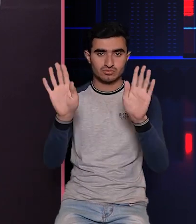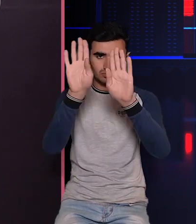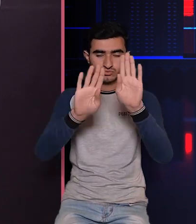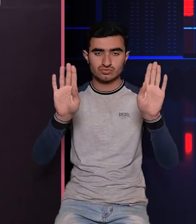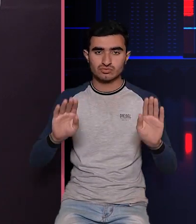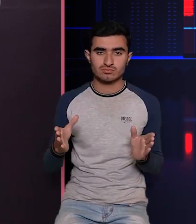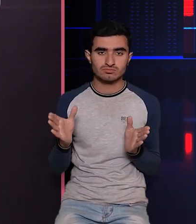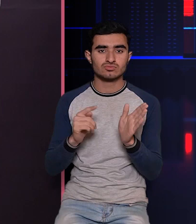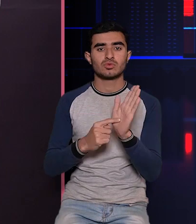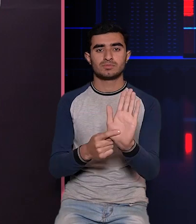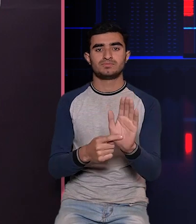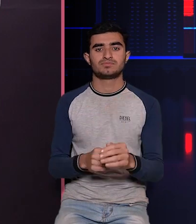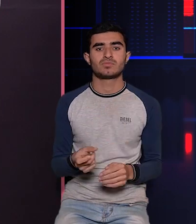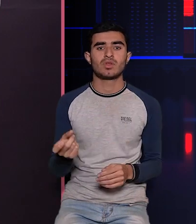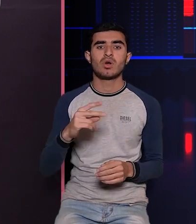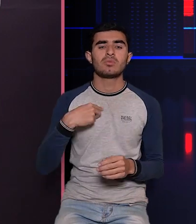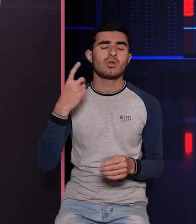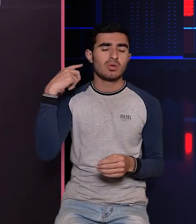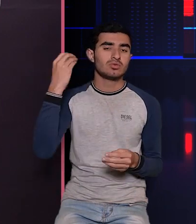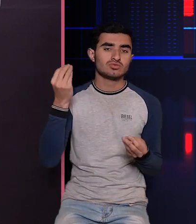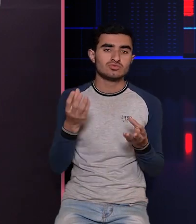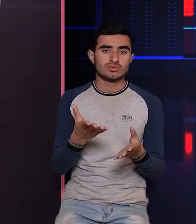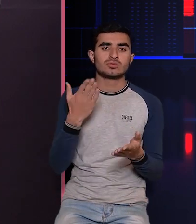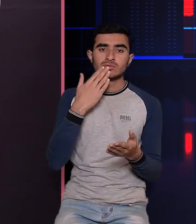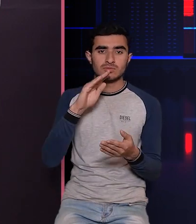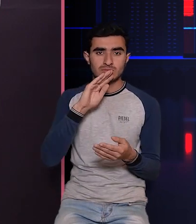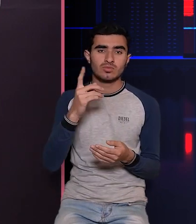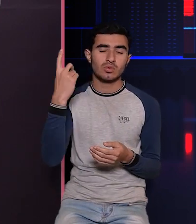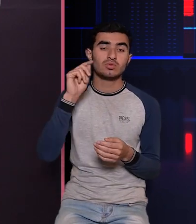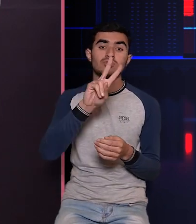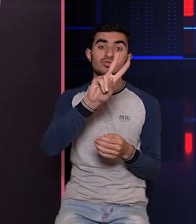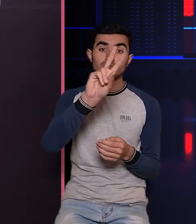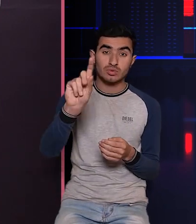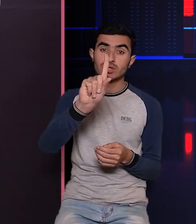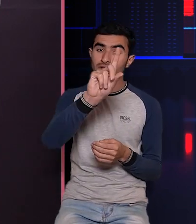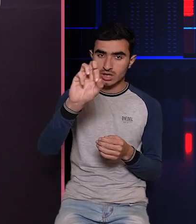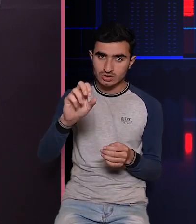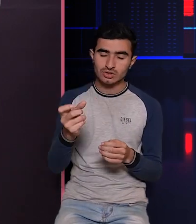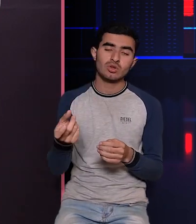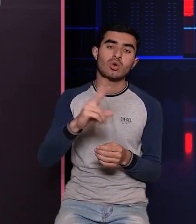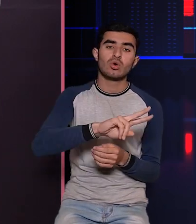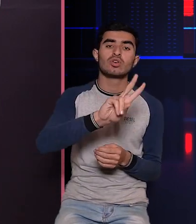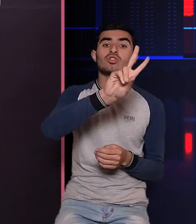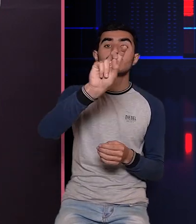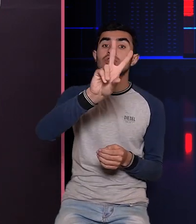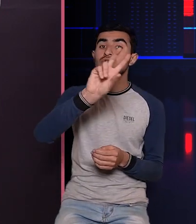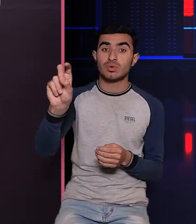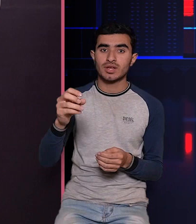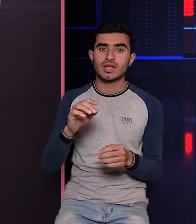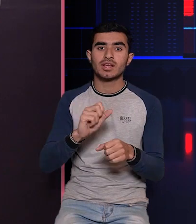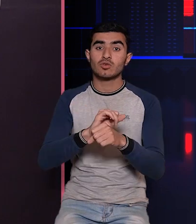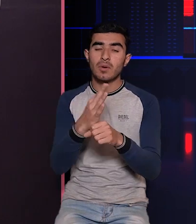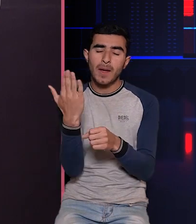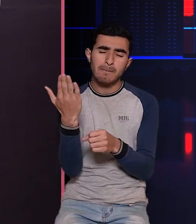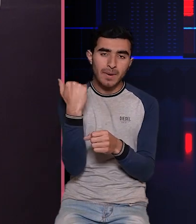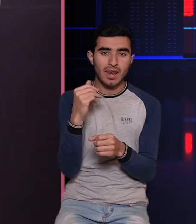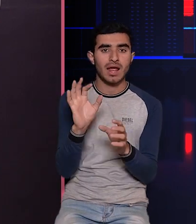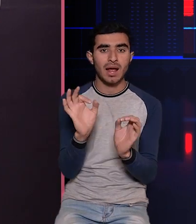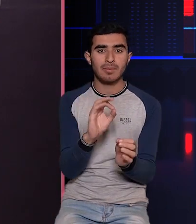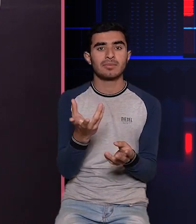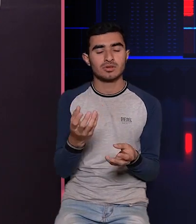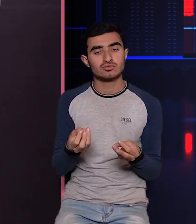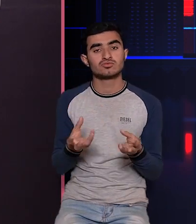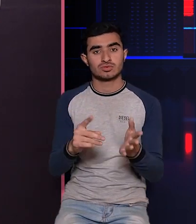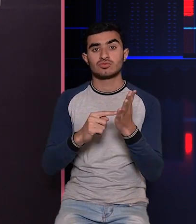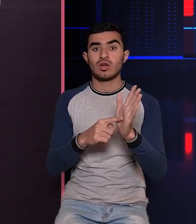in 2020, just before the pandemic hit. So we were very lucky, and we're known as one of the last international art events